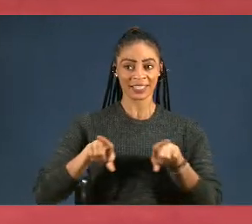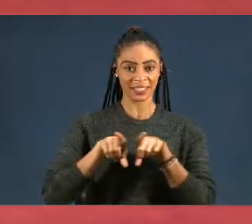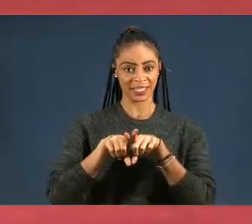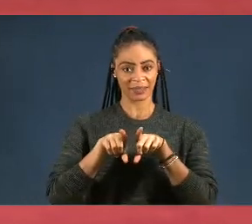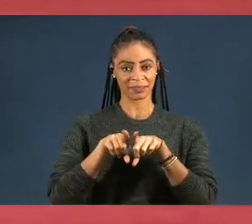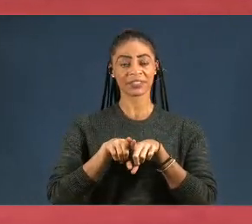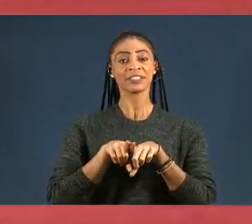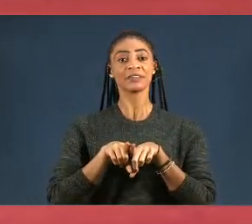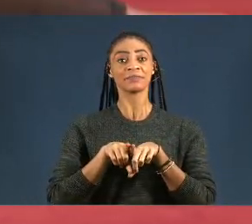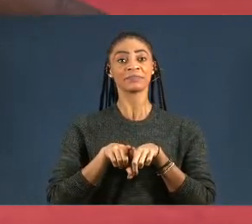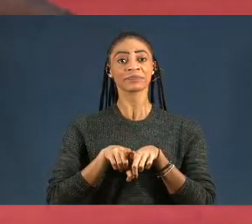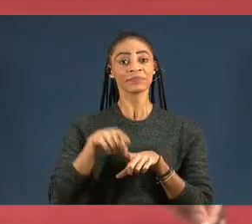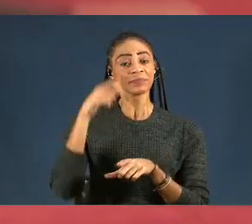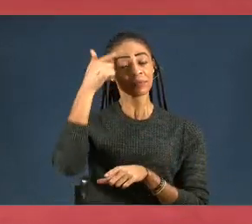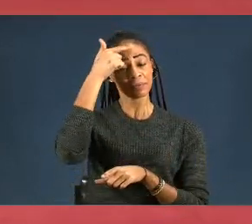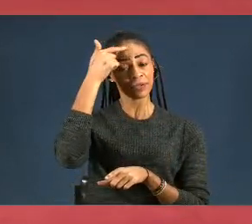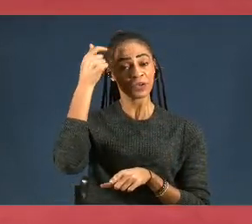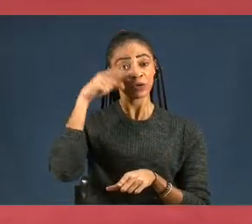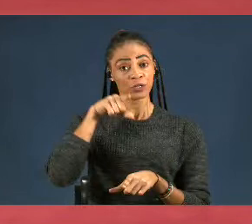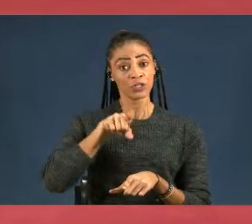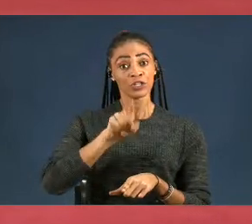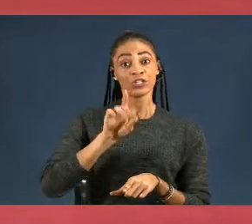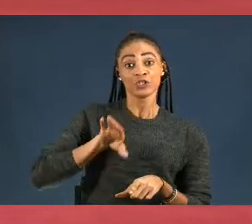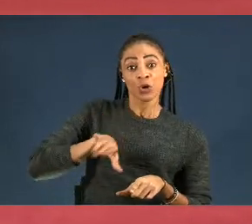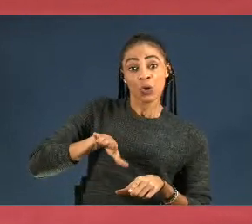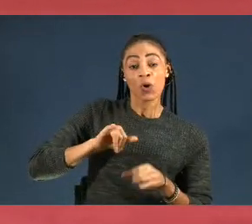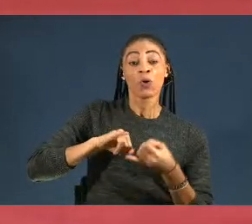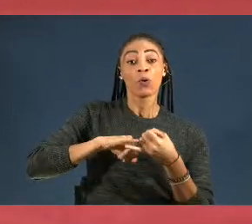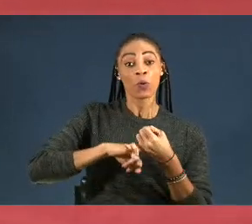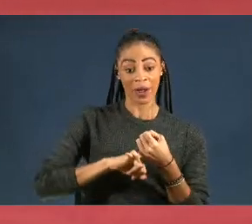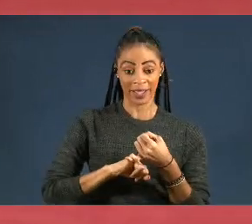body. Because your wife is one body with you.